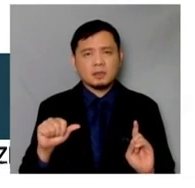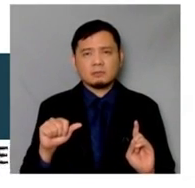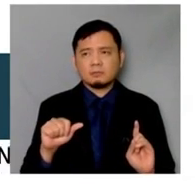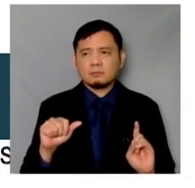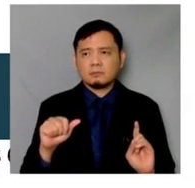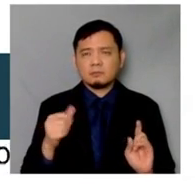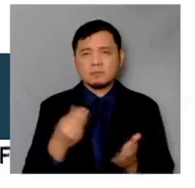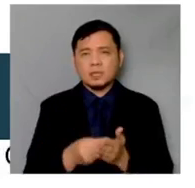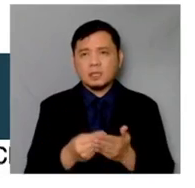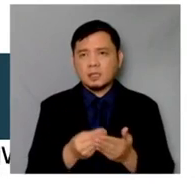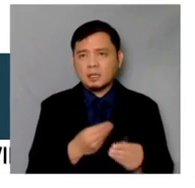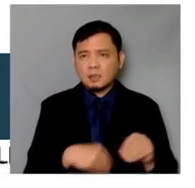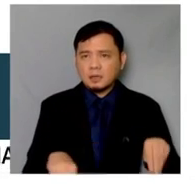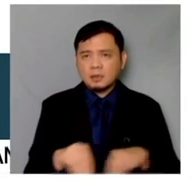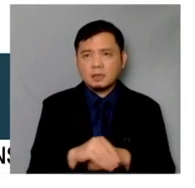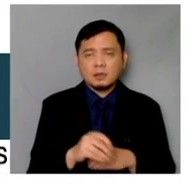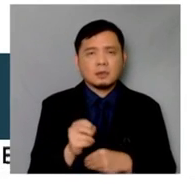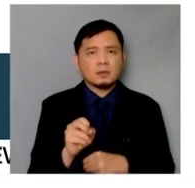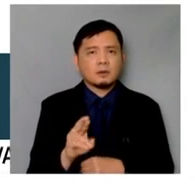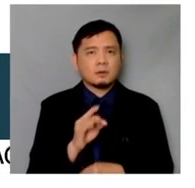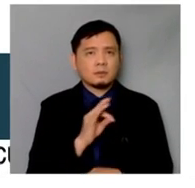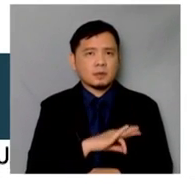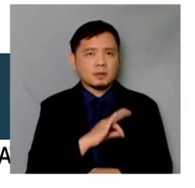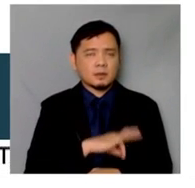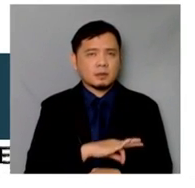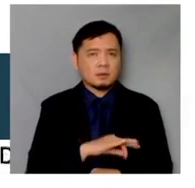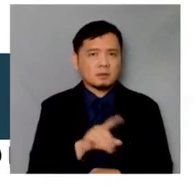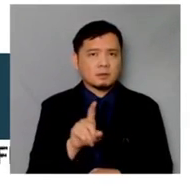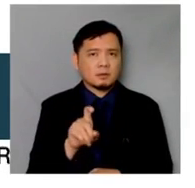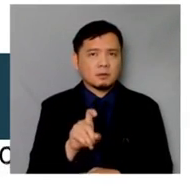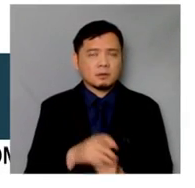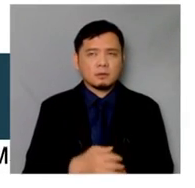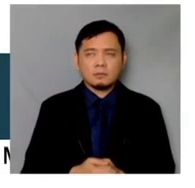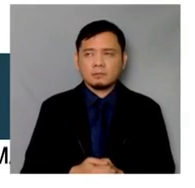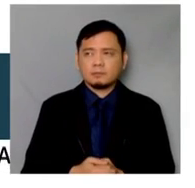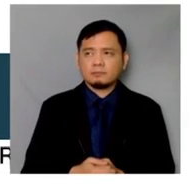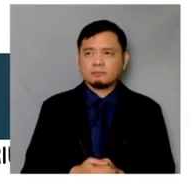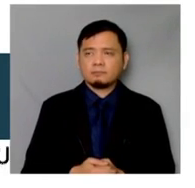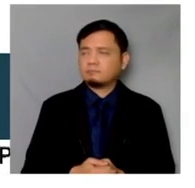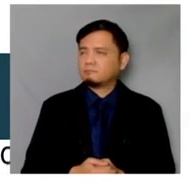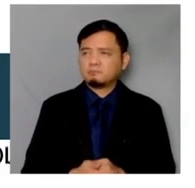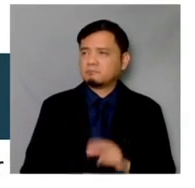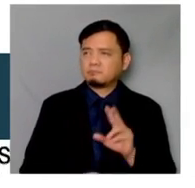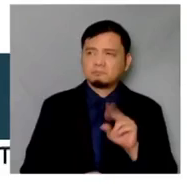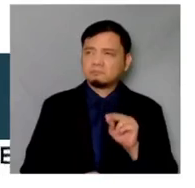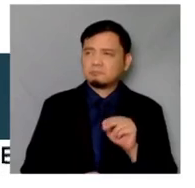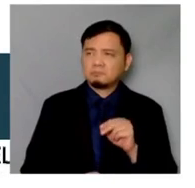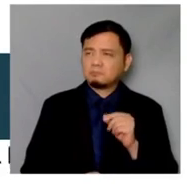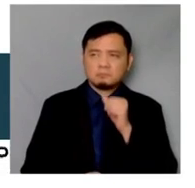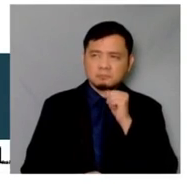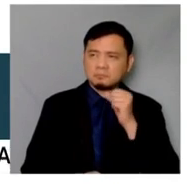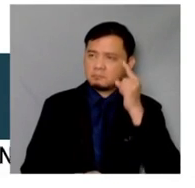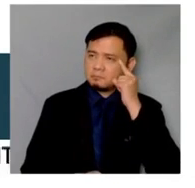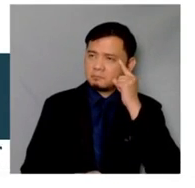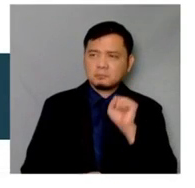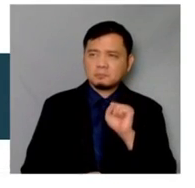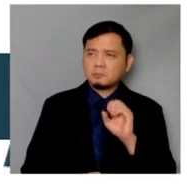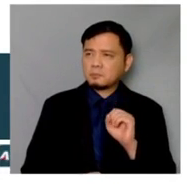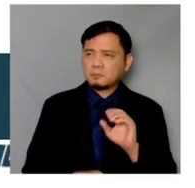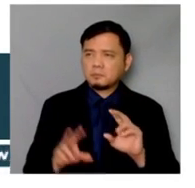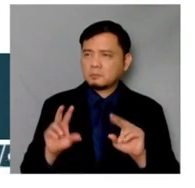or incentive to recant his testimony? I don't believe so, and I don't think